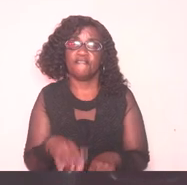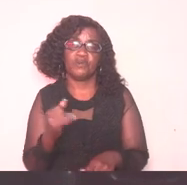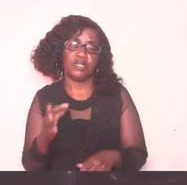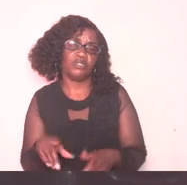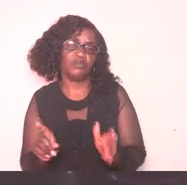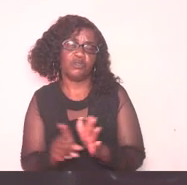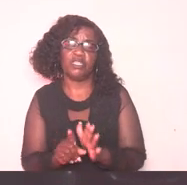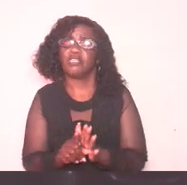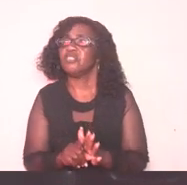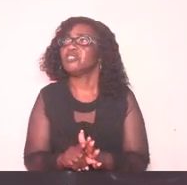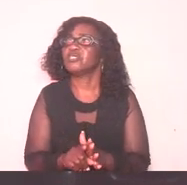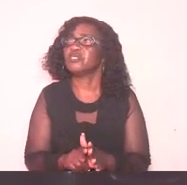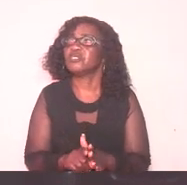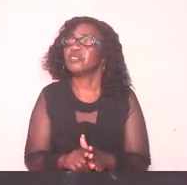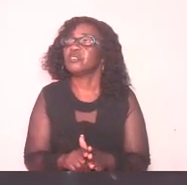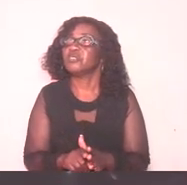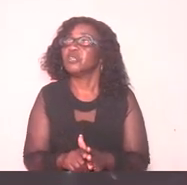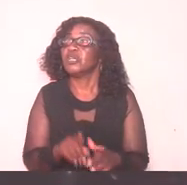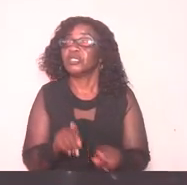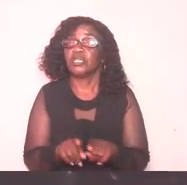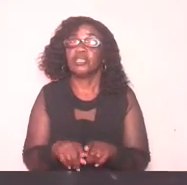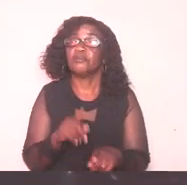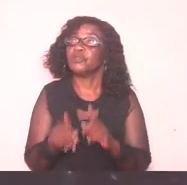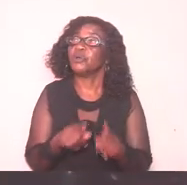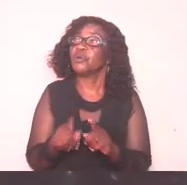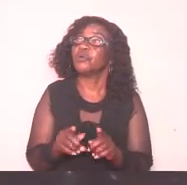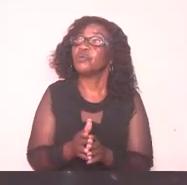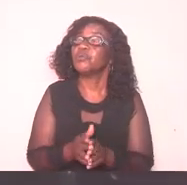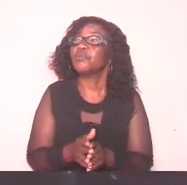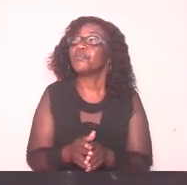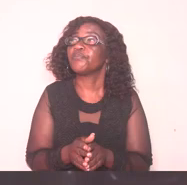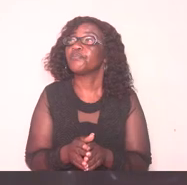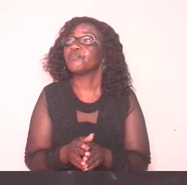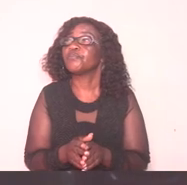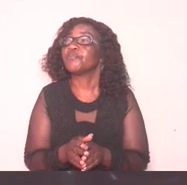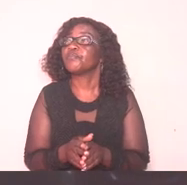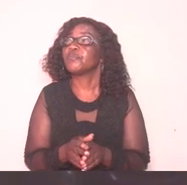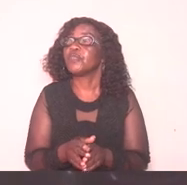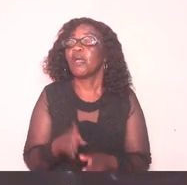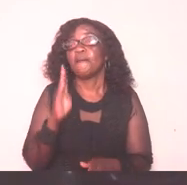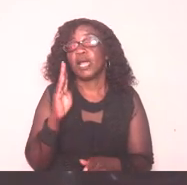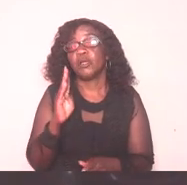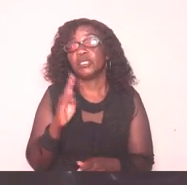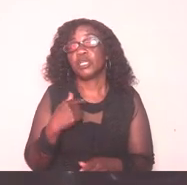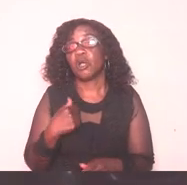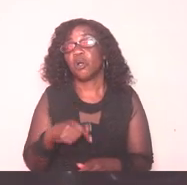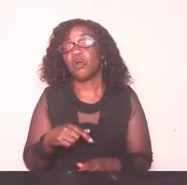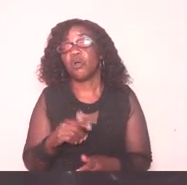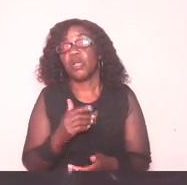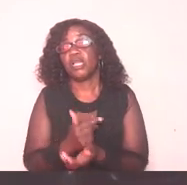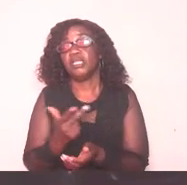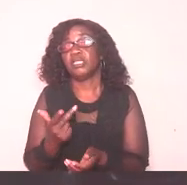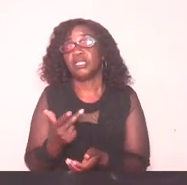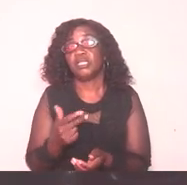illegalities. Now, we also talk about the inexperience on or biological limitations of 18-year-olds